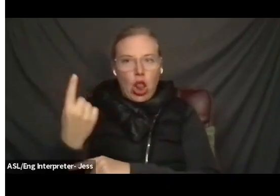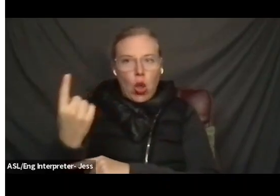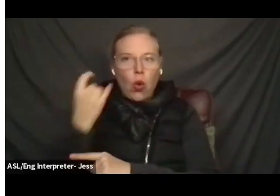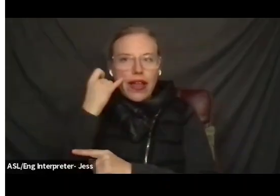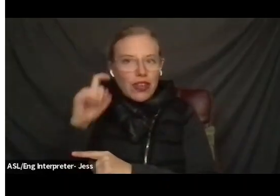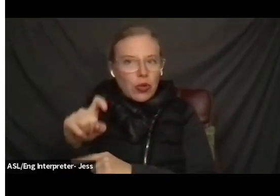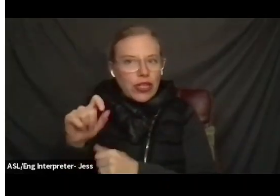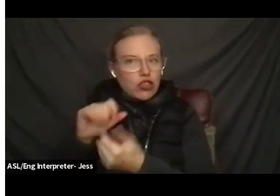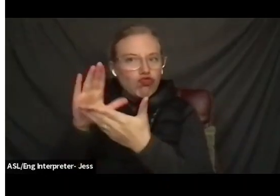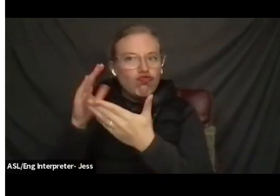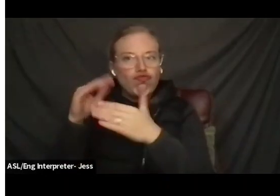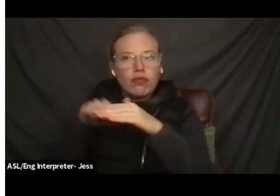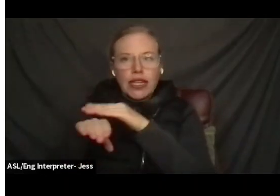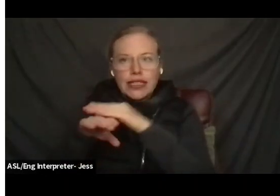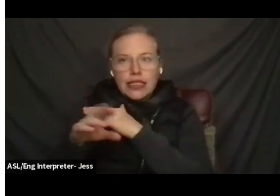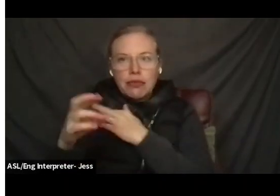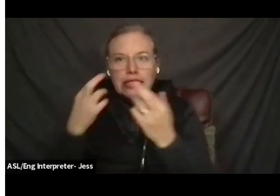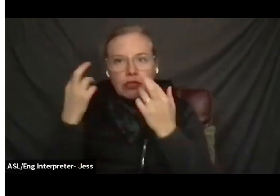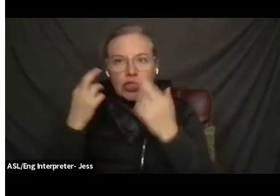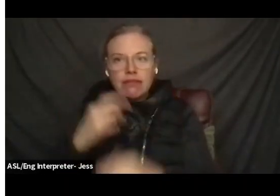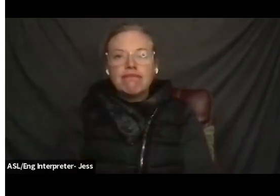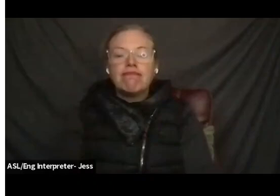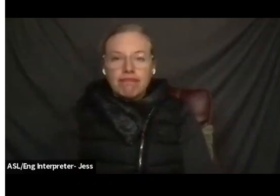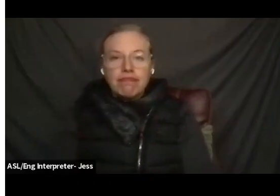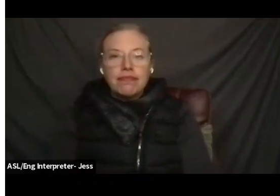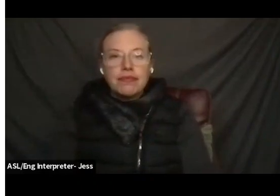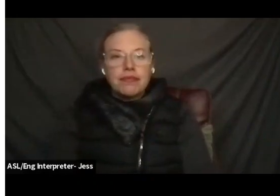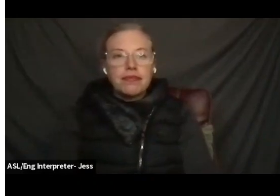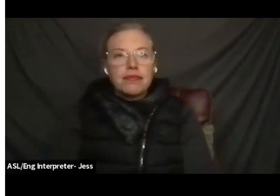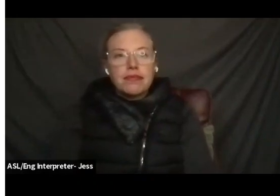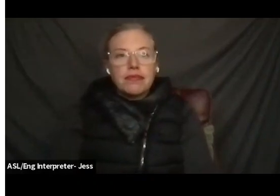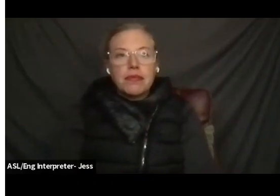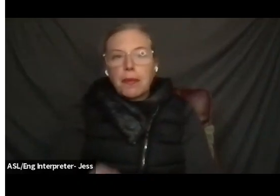to address accessibility issues.